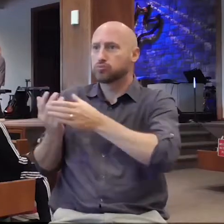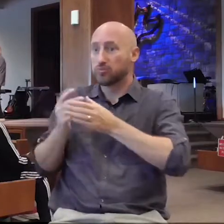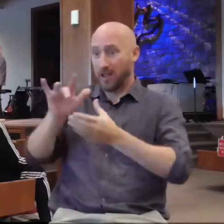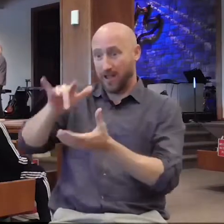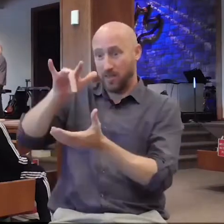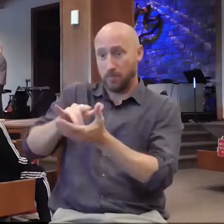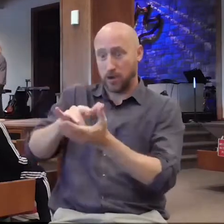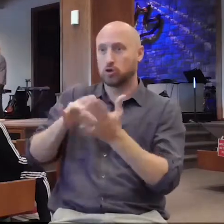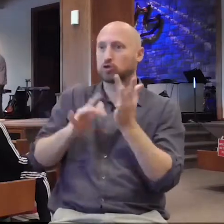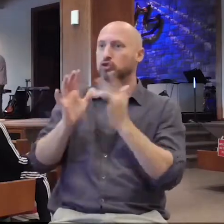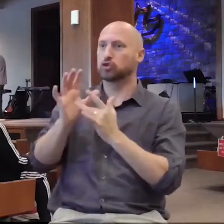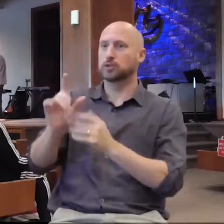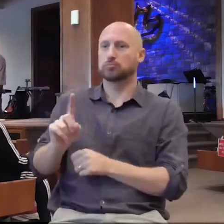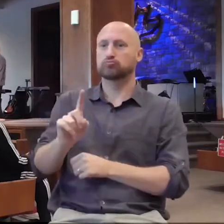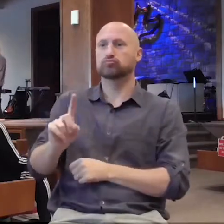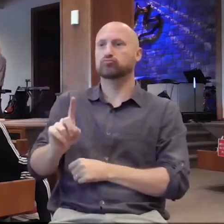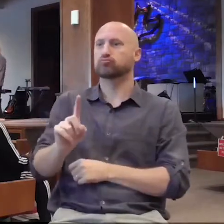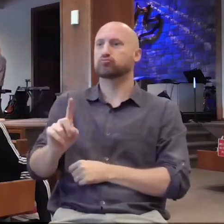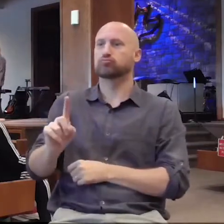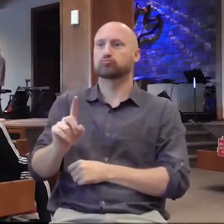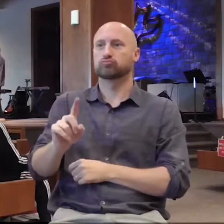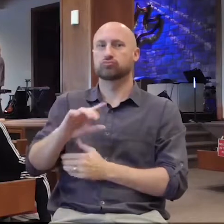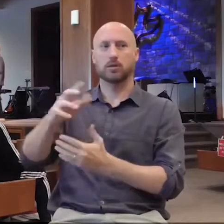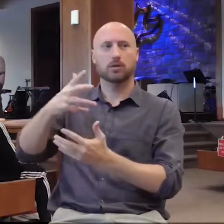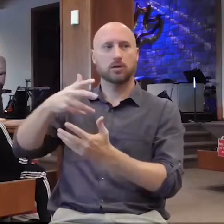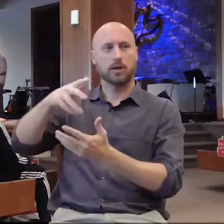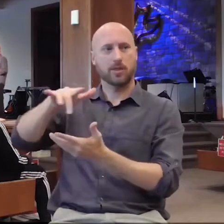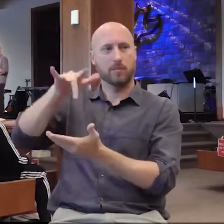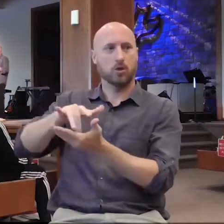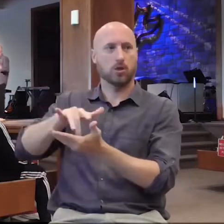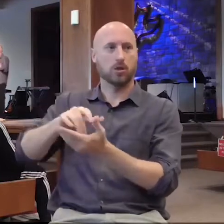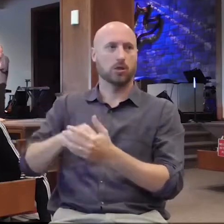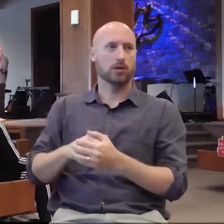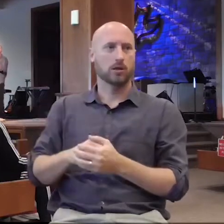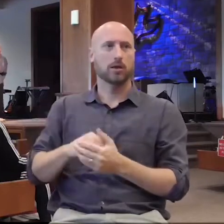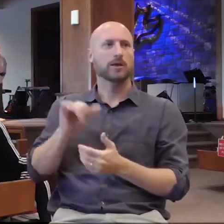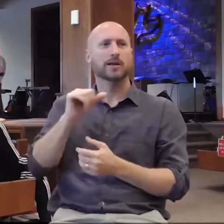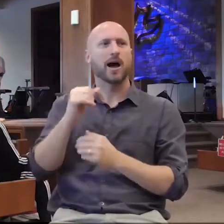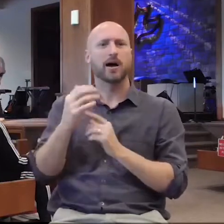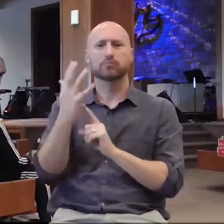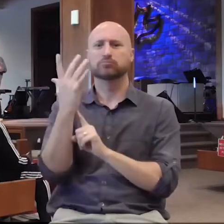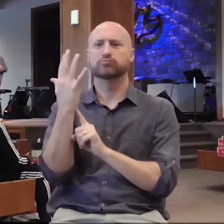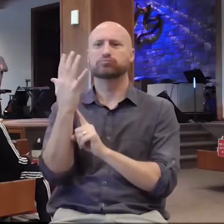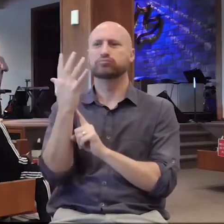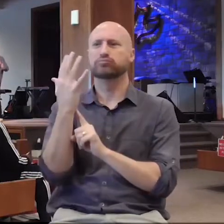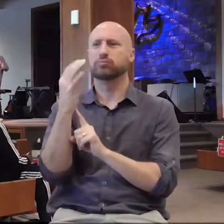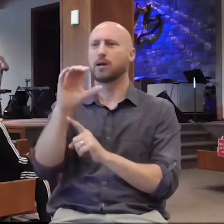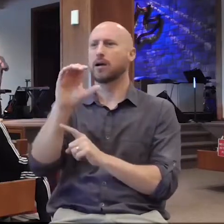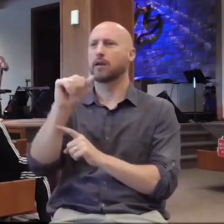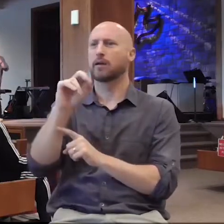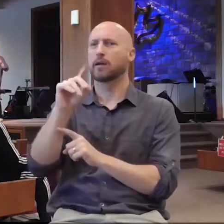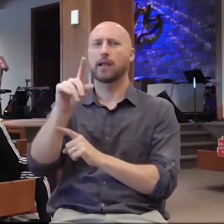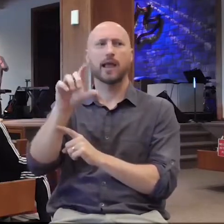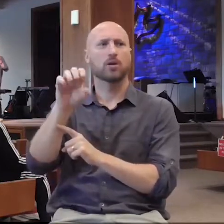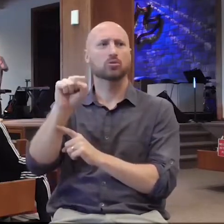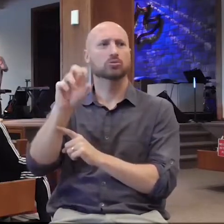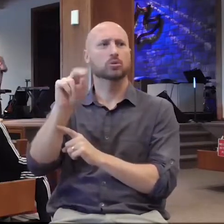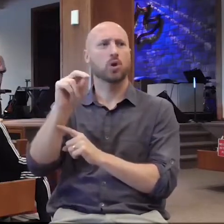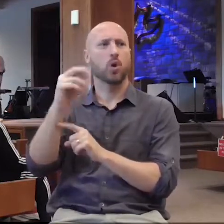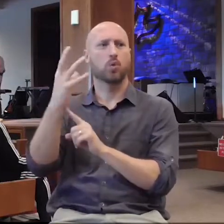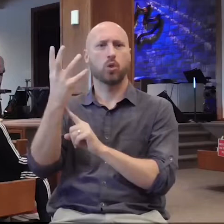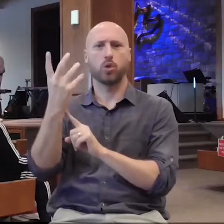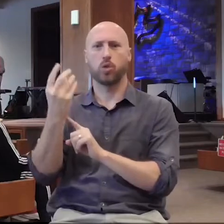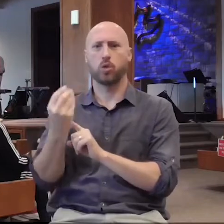seven lampstands are the seven churches, not candlesticks. Candles are self-consuming. Lampstands are fueled